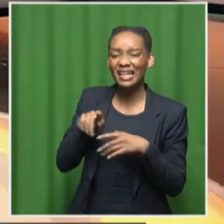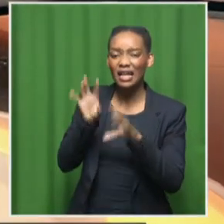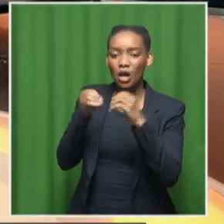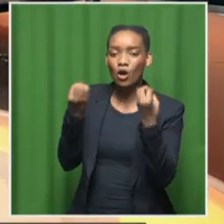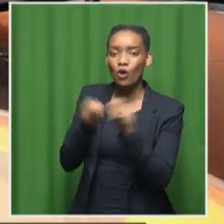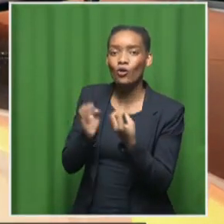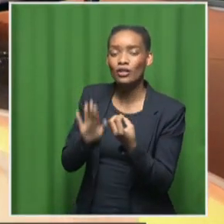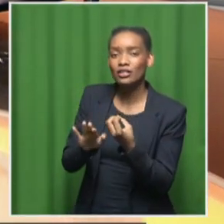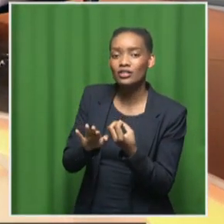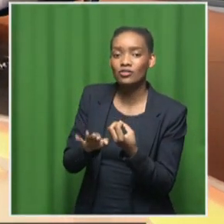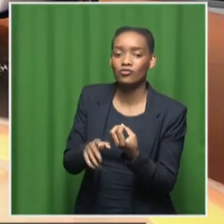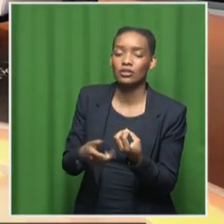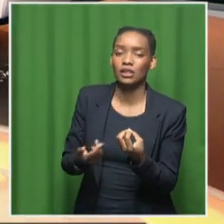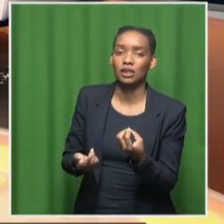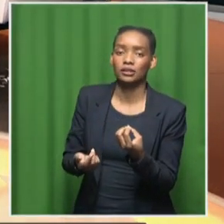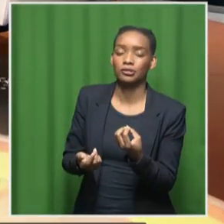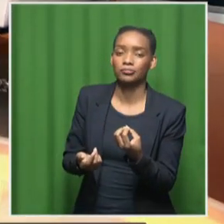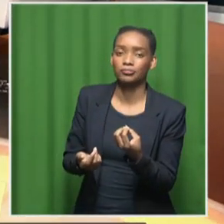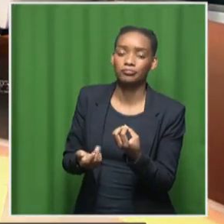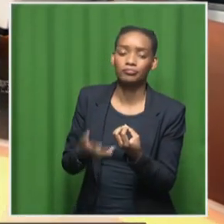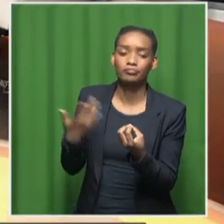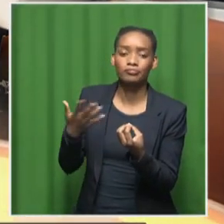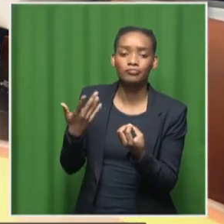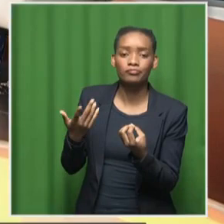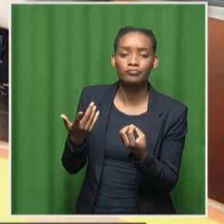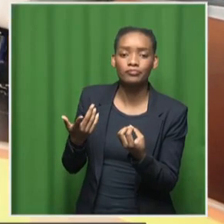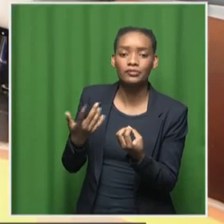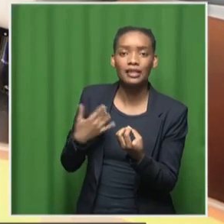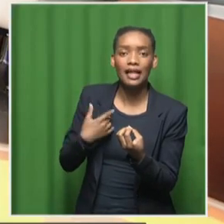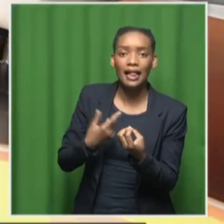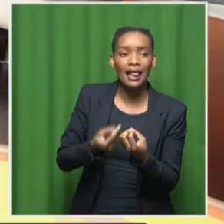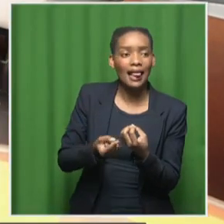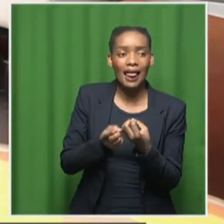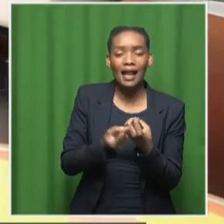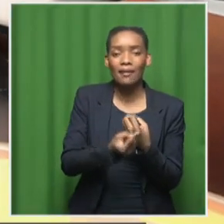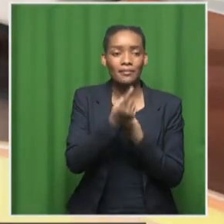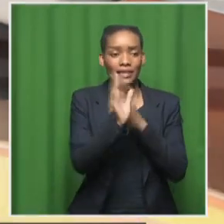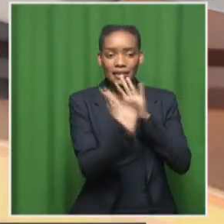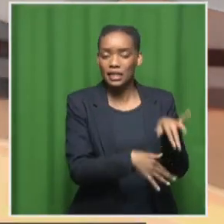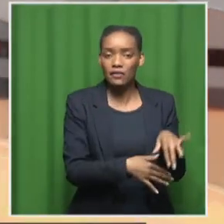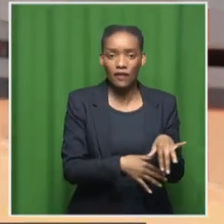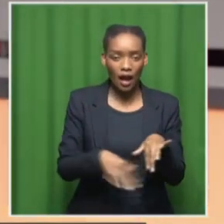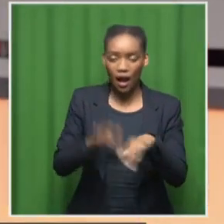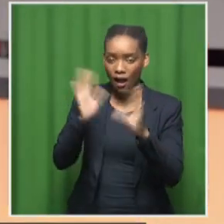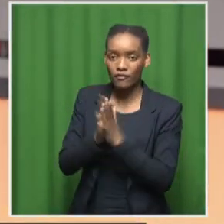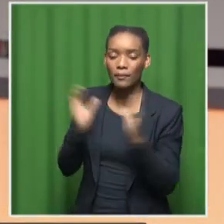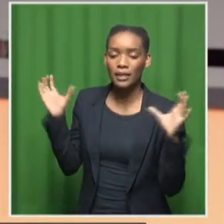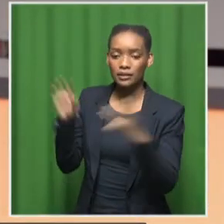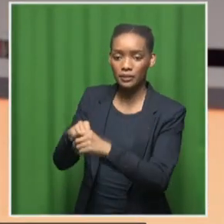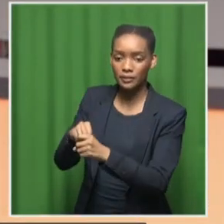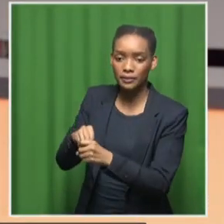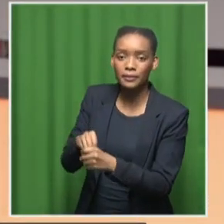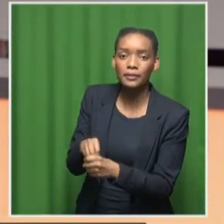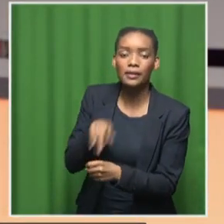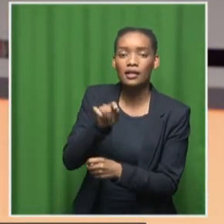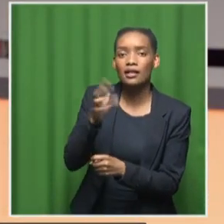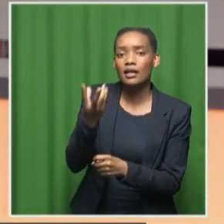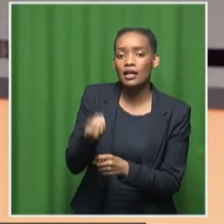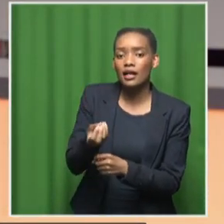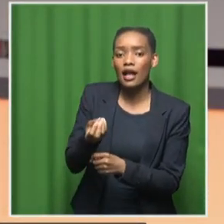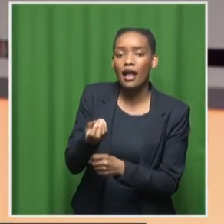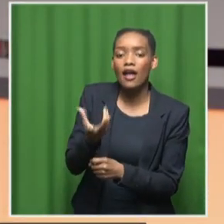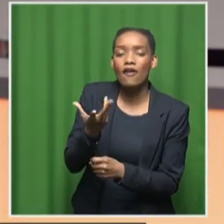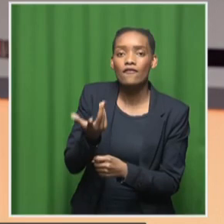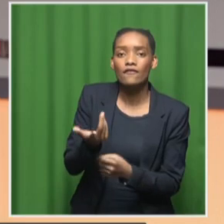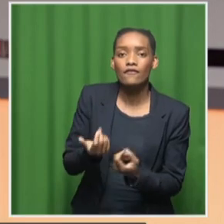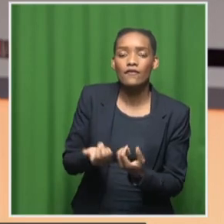is all-encompassing, I mean, no one is left out. But then I suppose there are those artists, especially in the far-flung